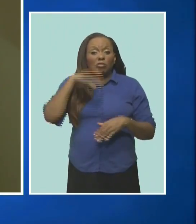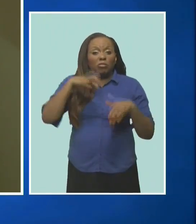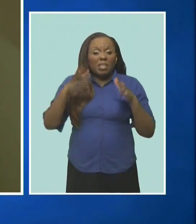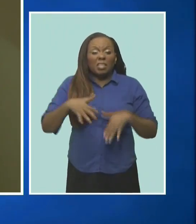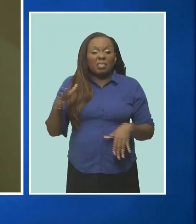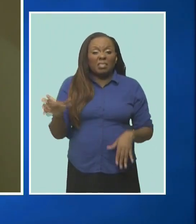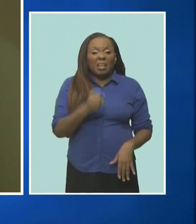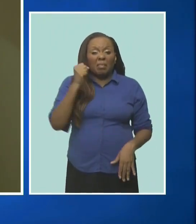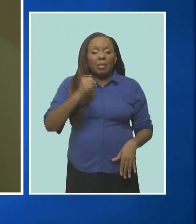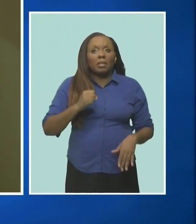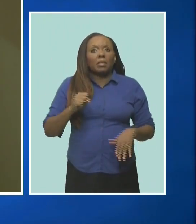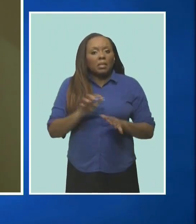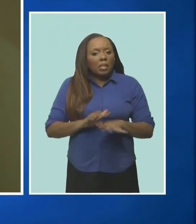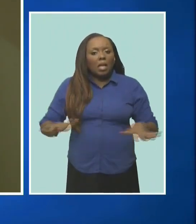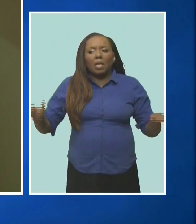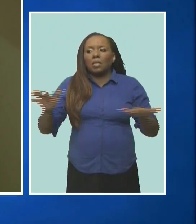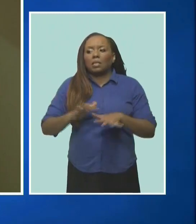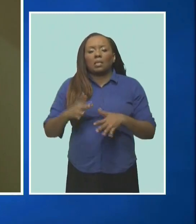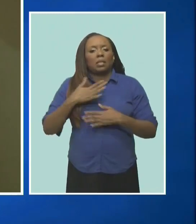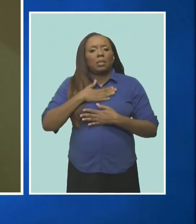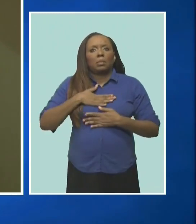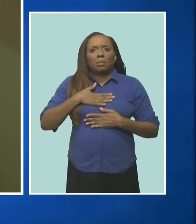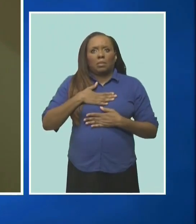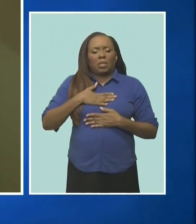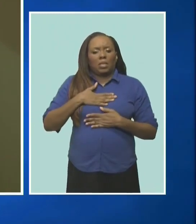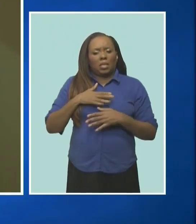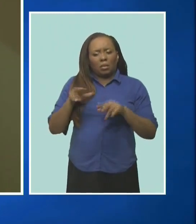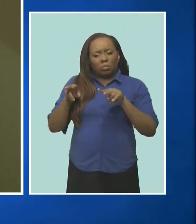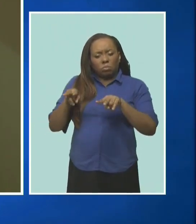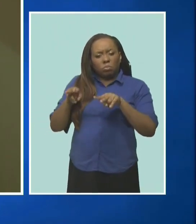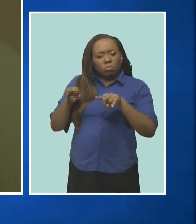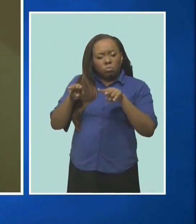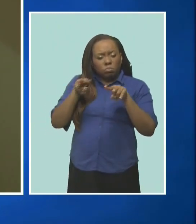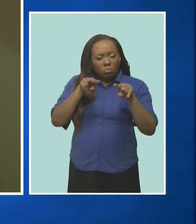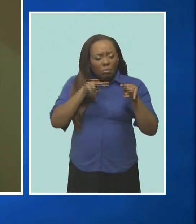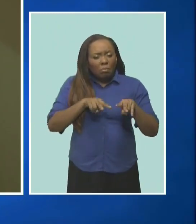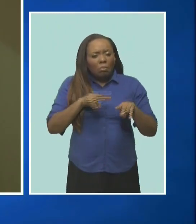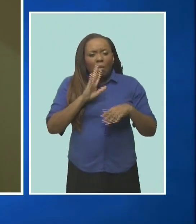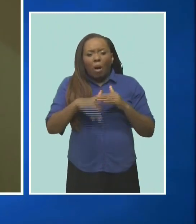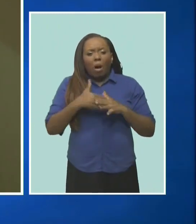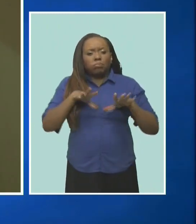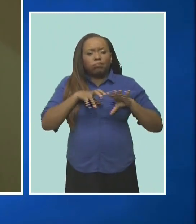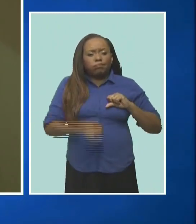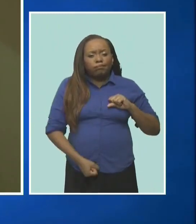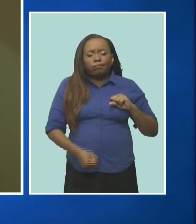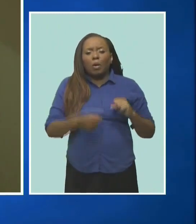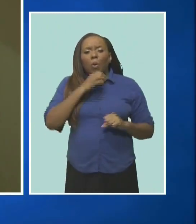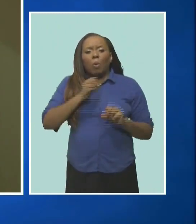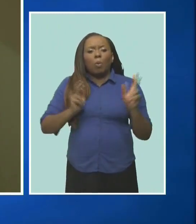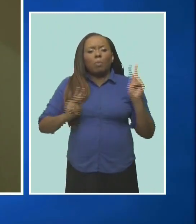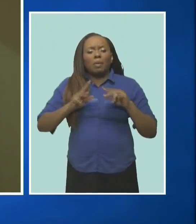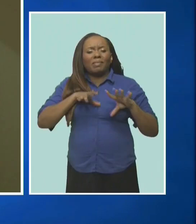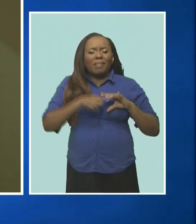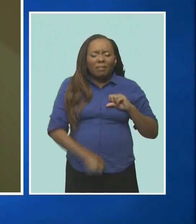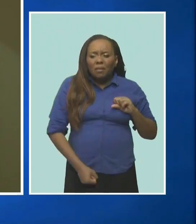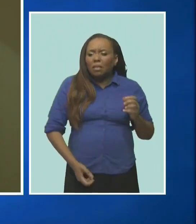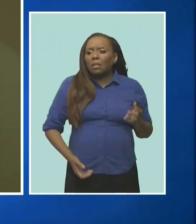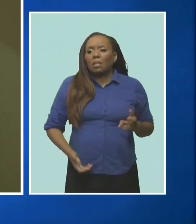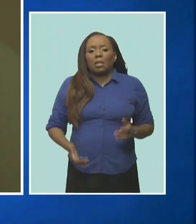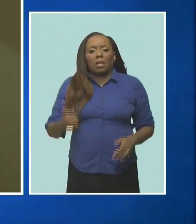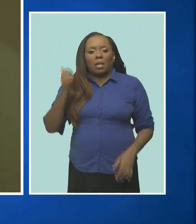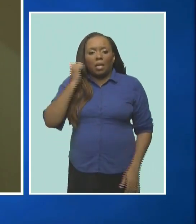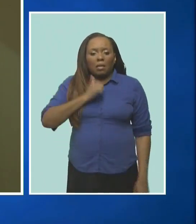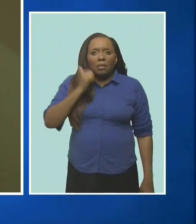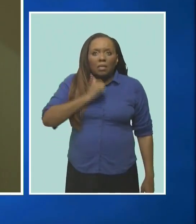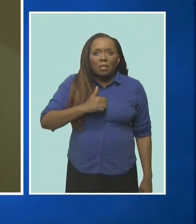all of Barbados to look out for all these inadequacies, all of this suffering, and raise it with us. Every day we get no